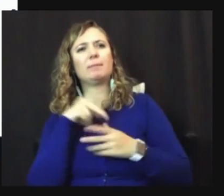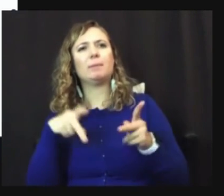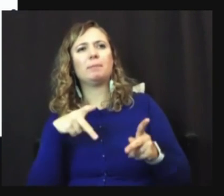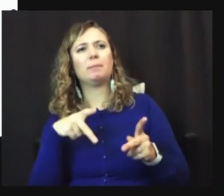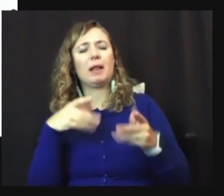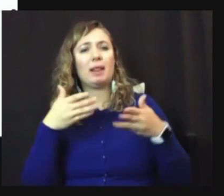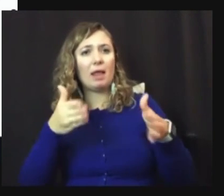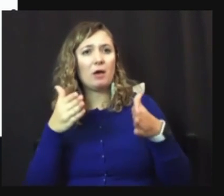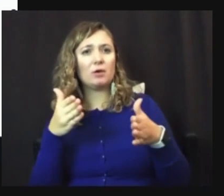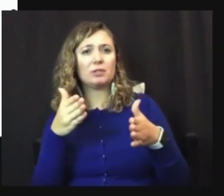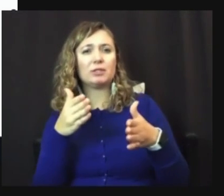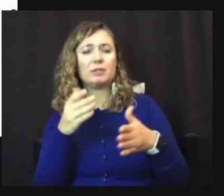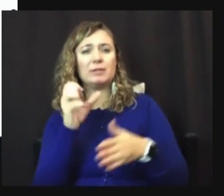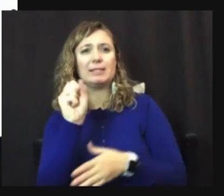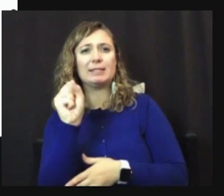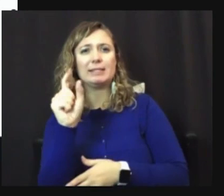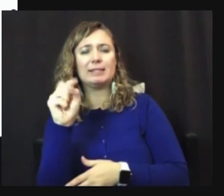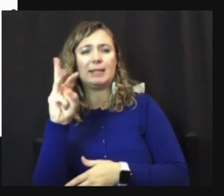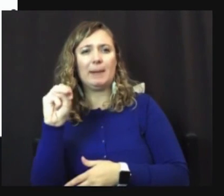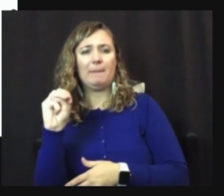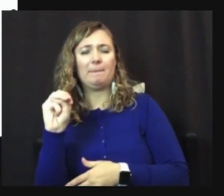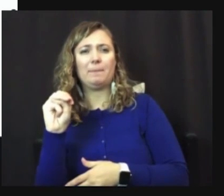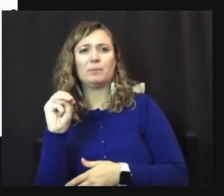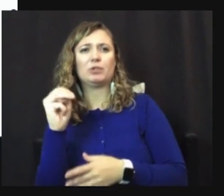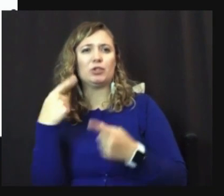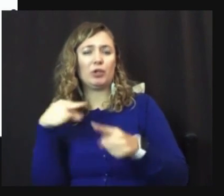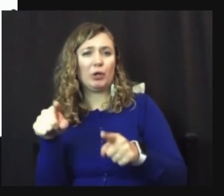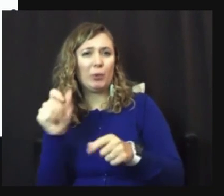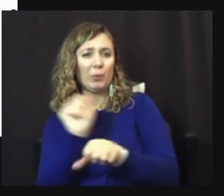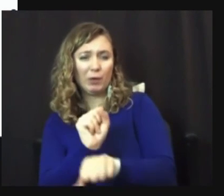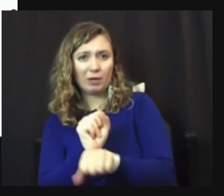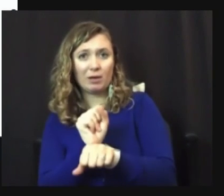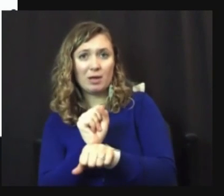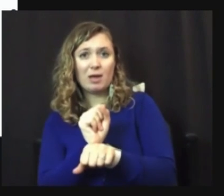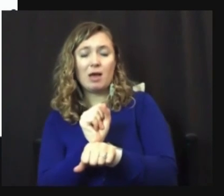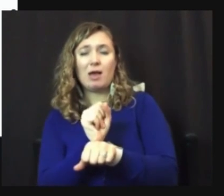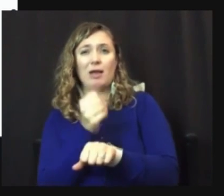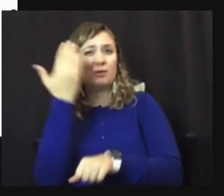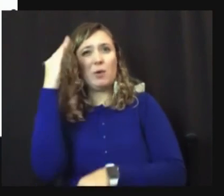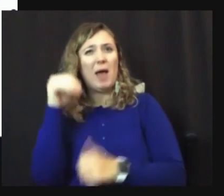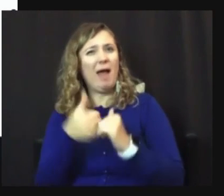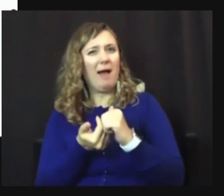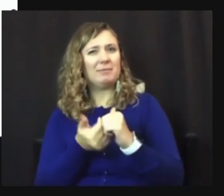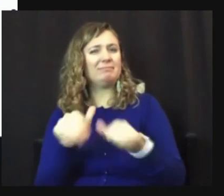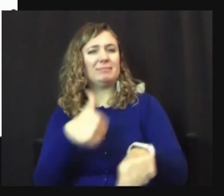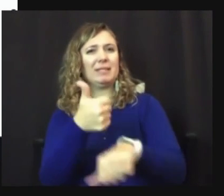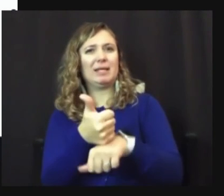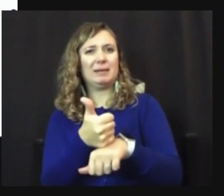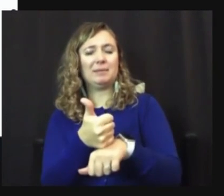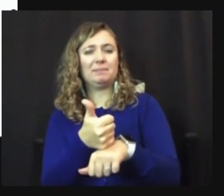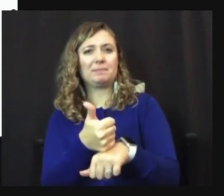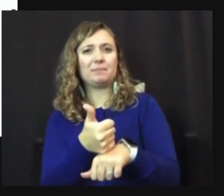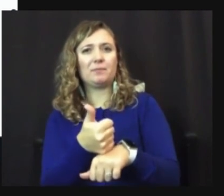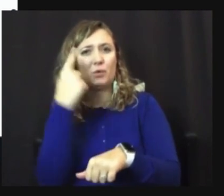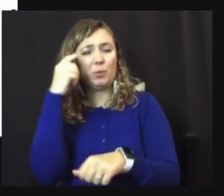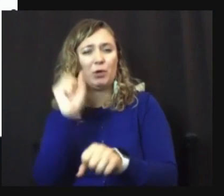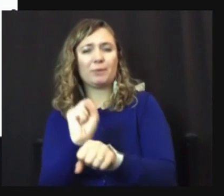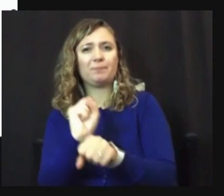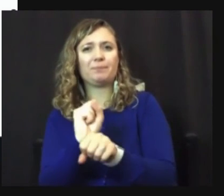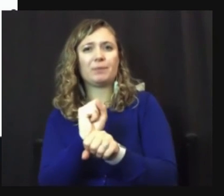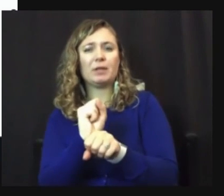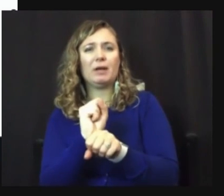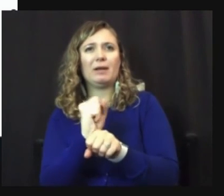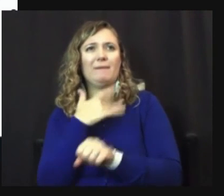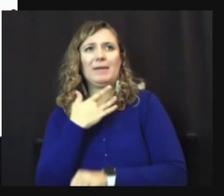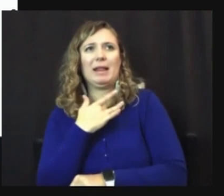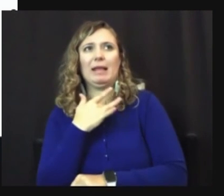about getting accommodations for work and not to feel like an other because of my STEM. And there were just like